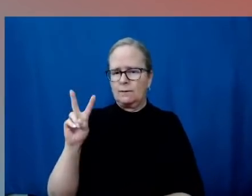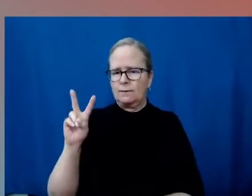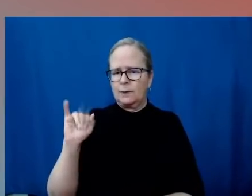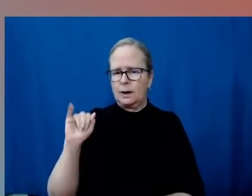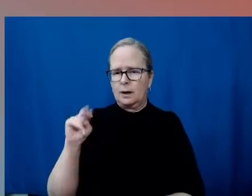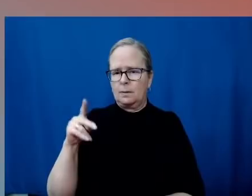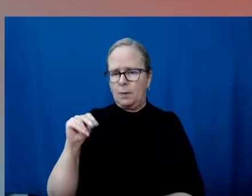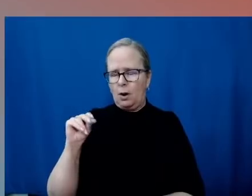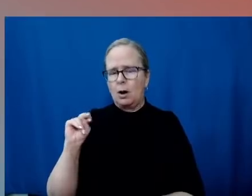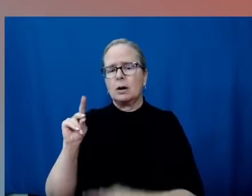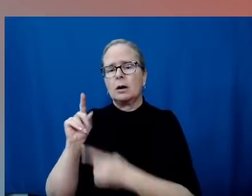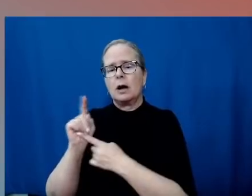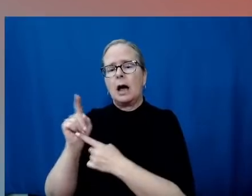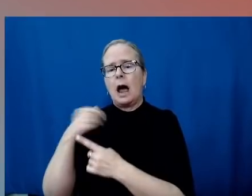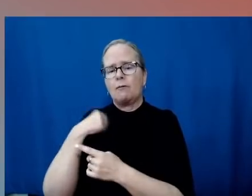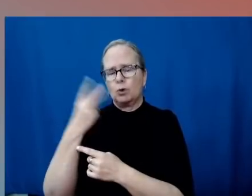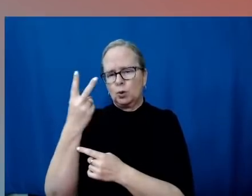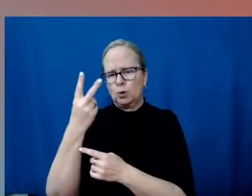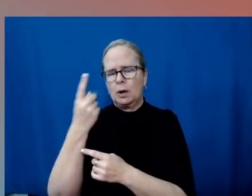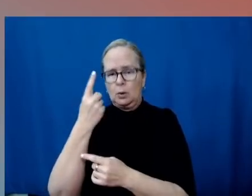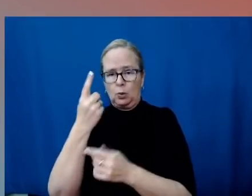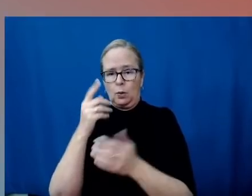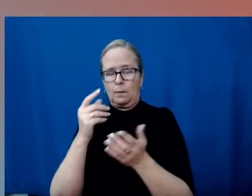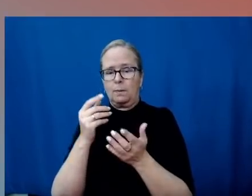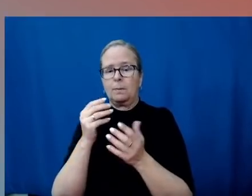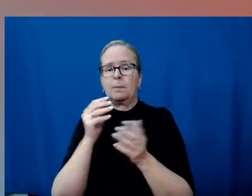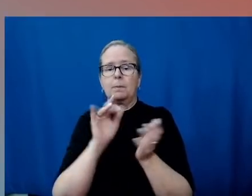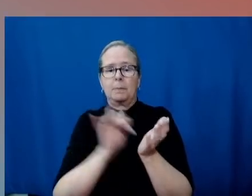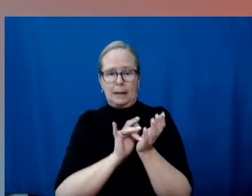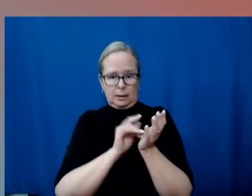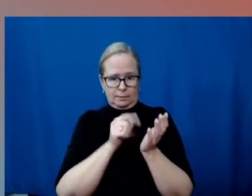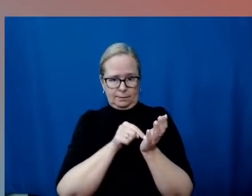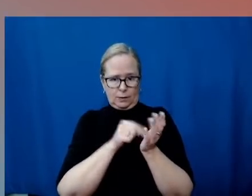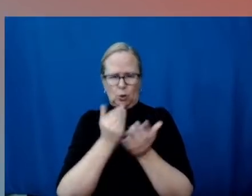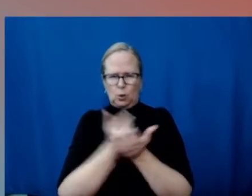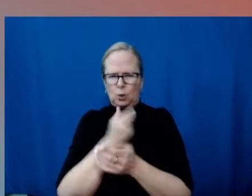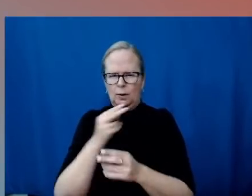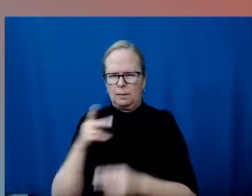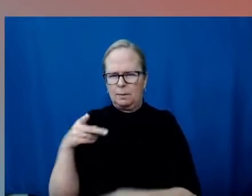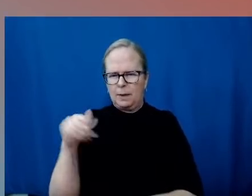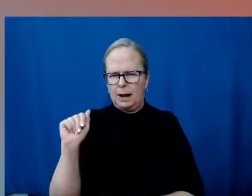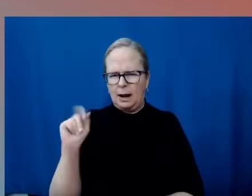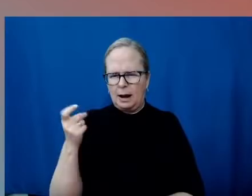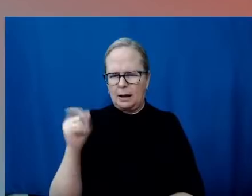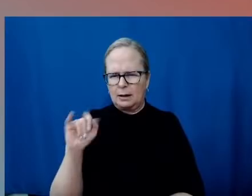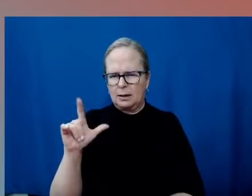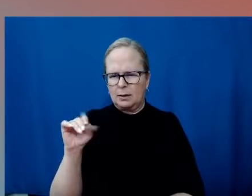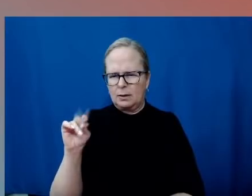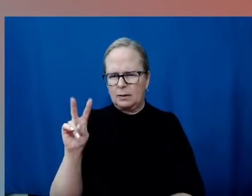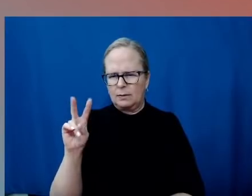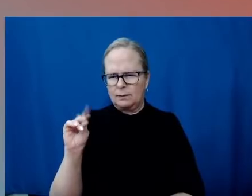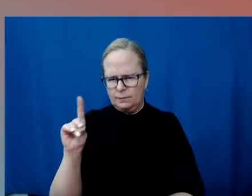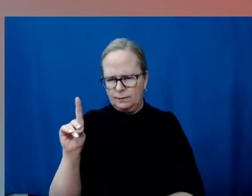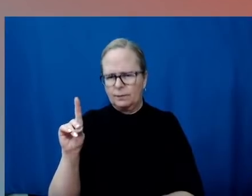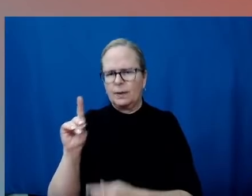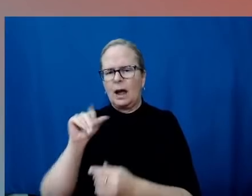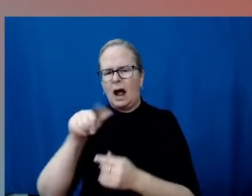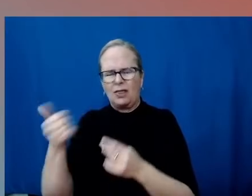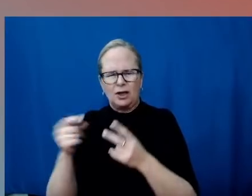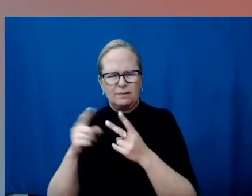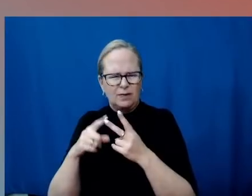that are being delivered by AHS. One's a new oral antiviral called Paxlovid, and the other one is an